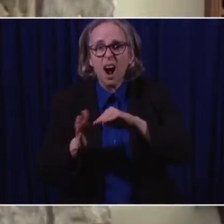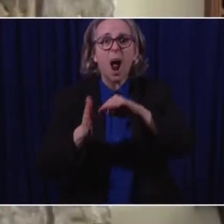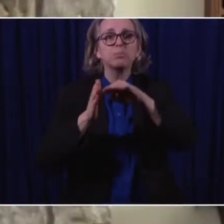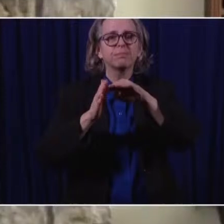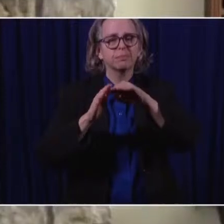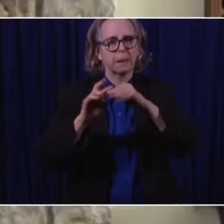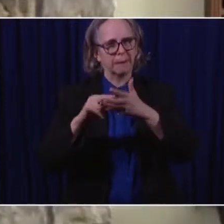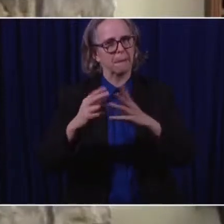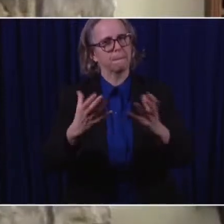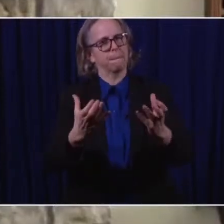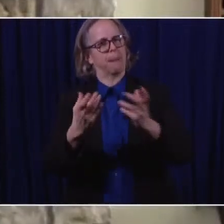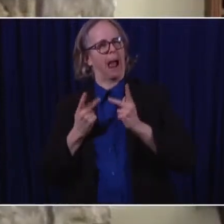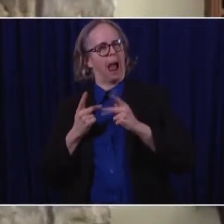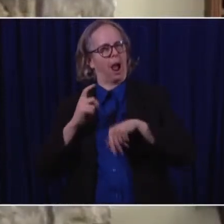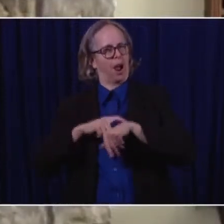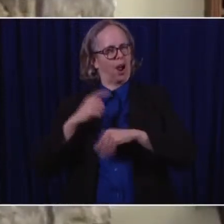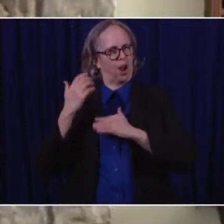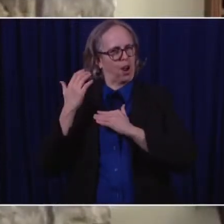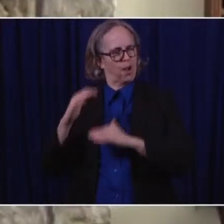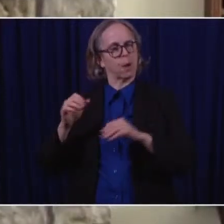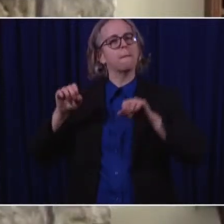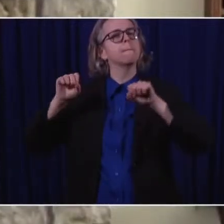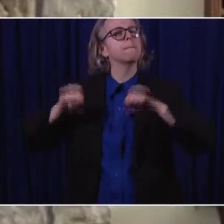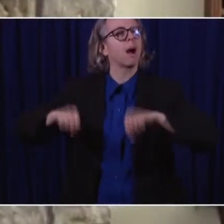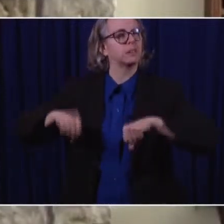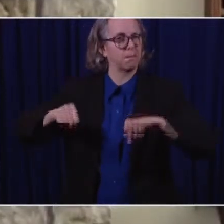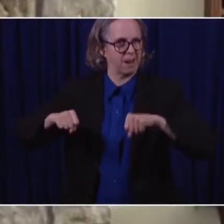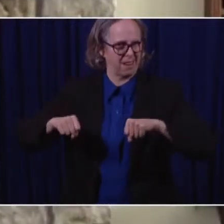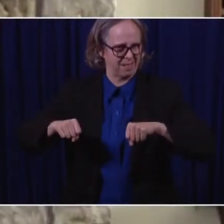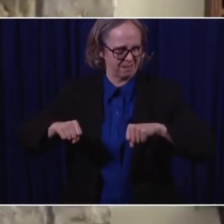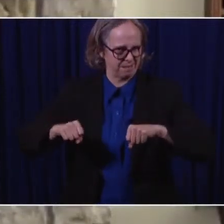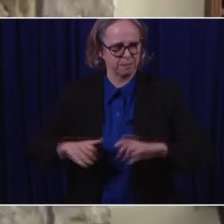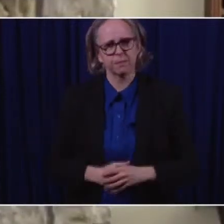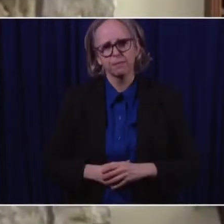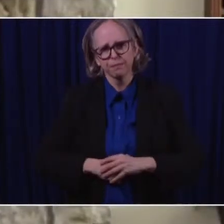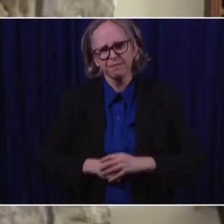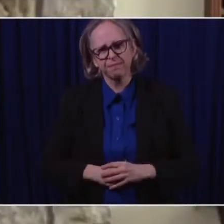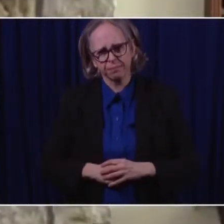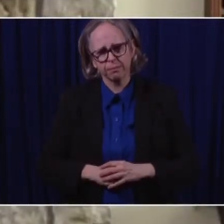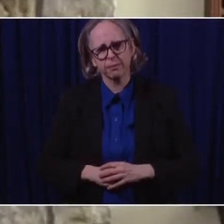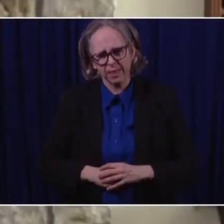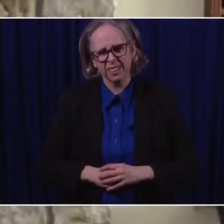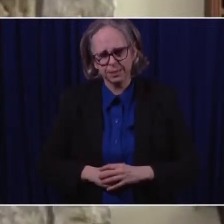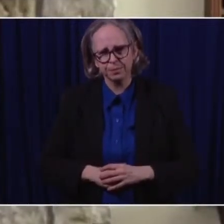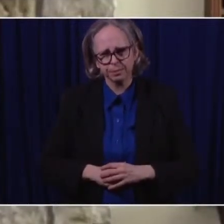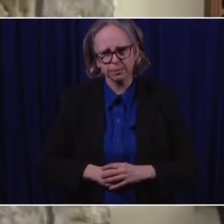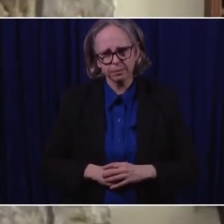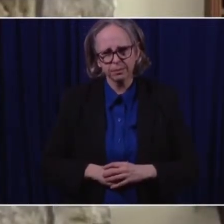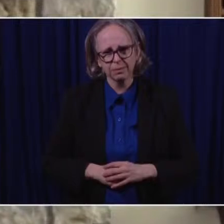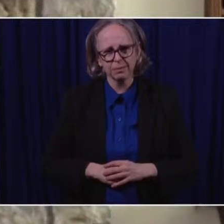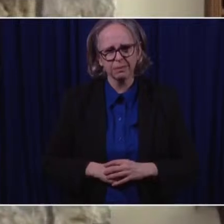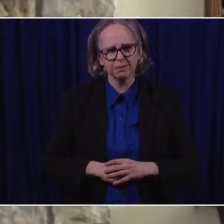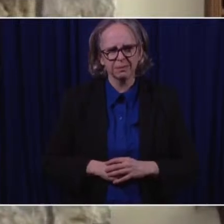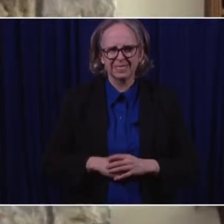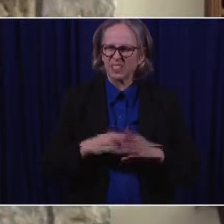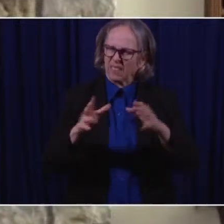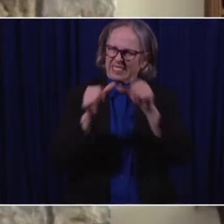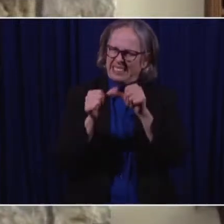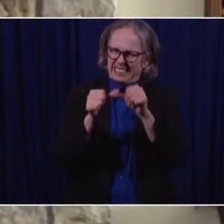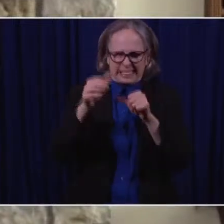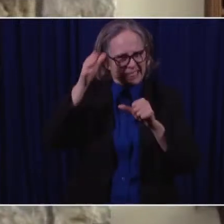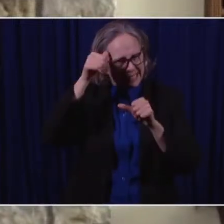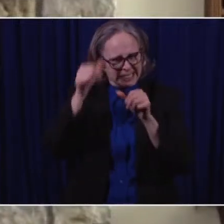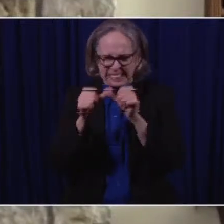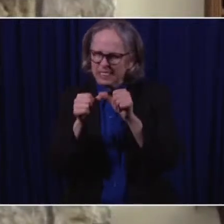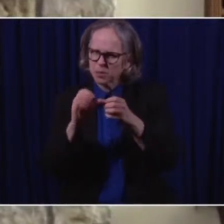and I think doctors will say, very important for us to continue to do what we've been doing. Let's get the